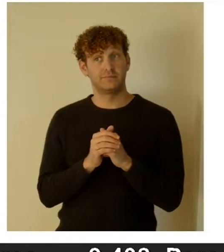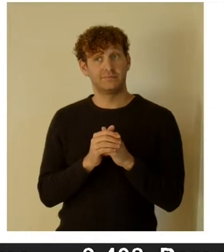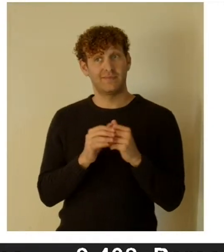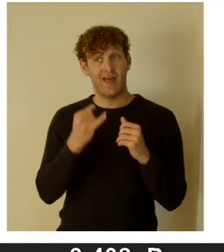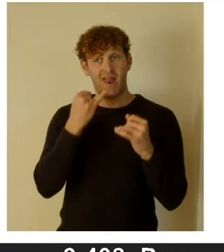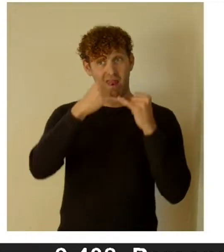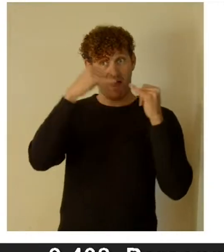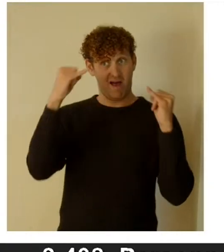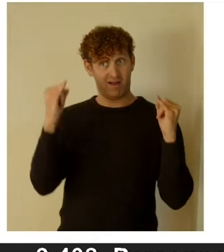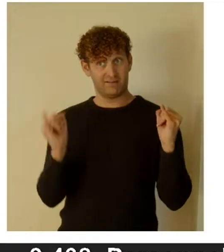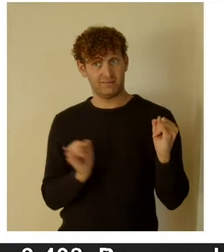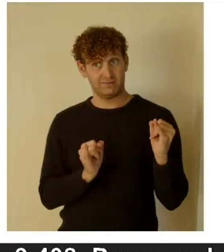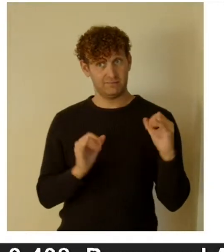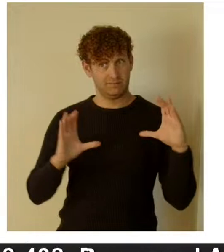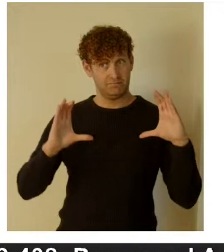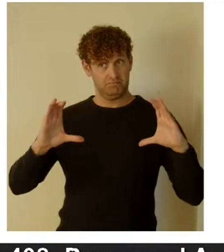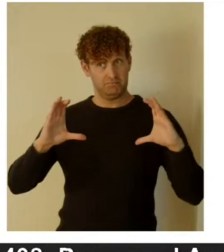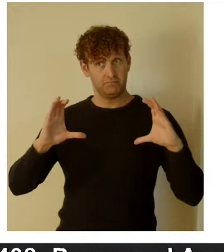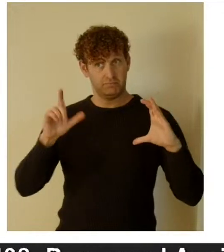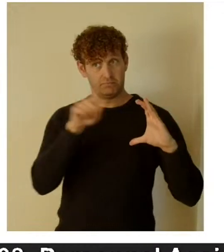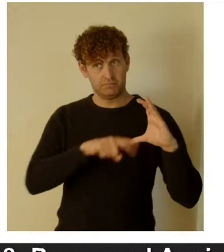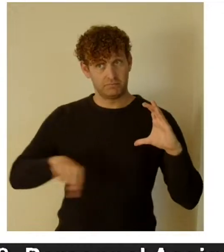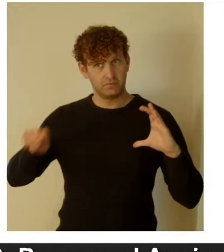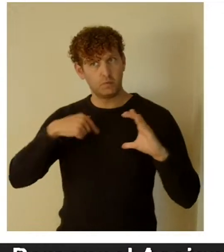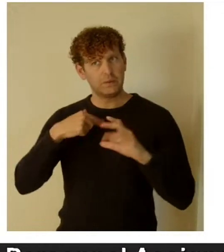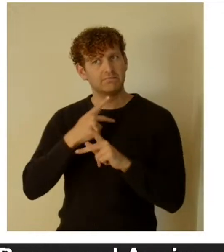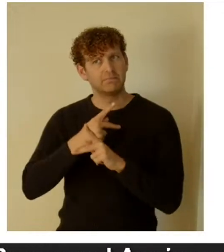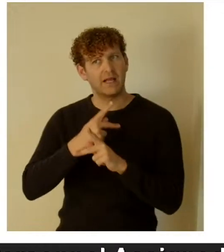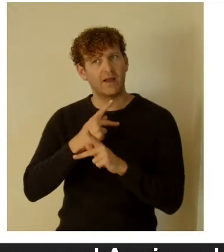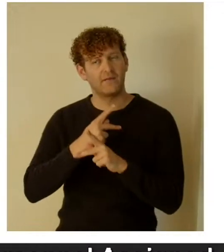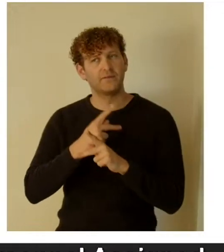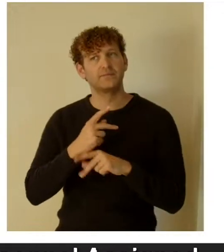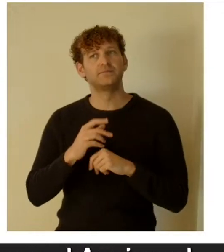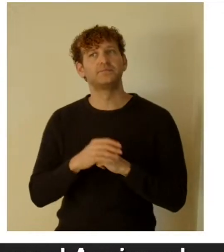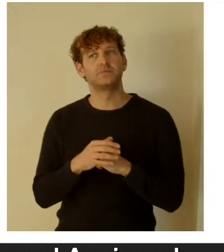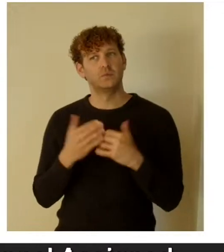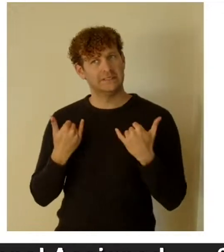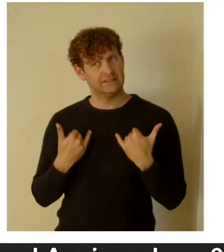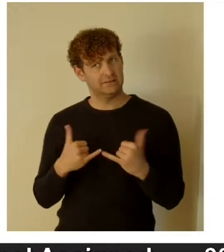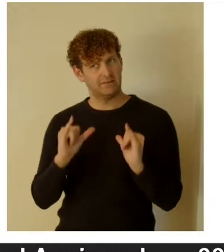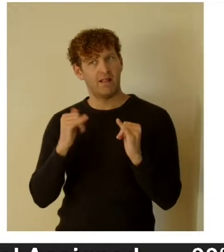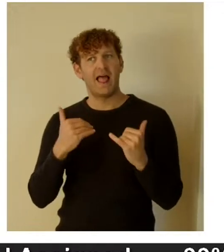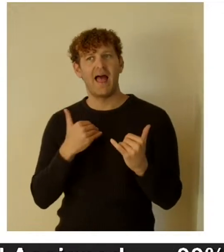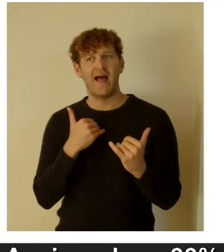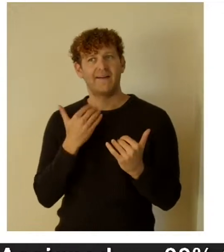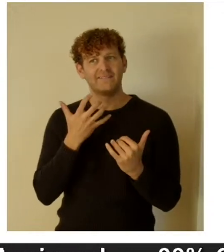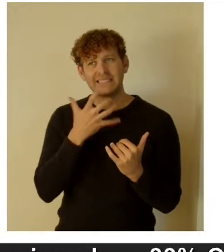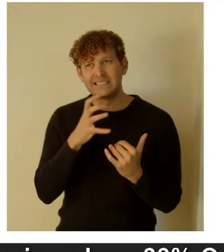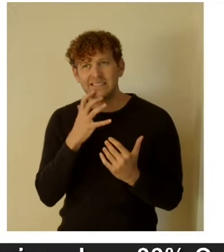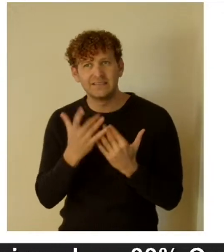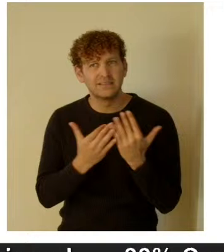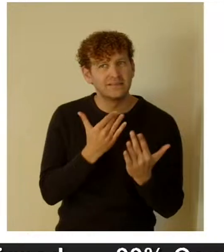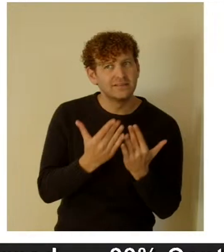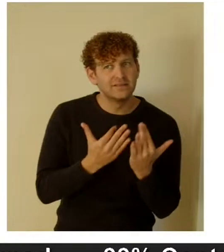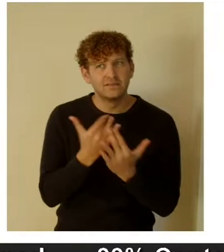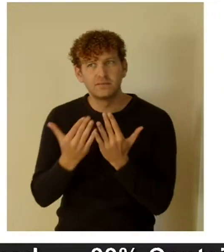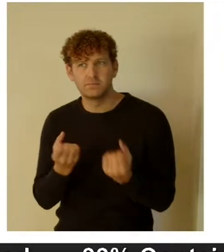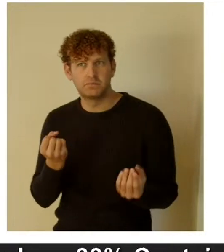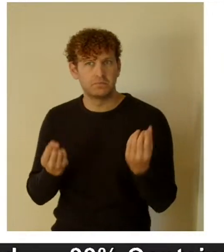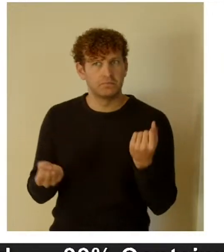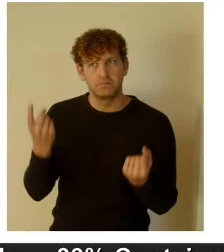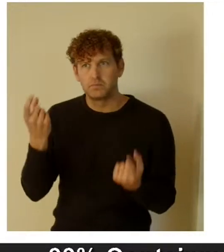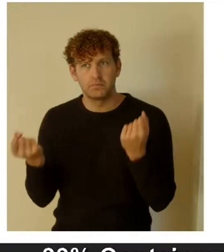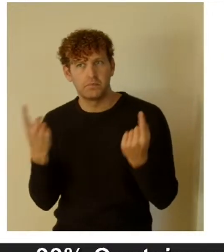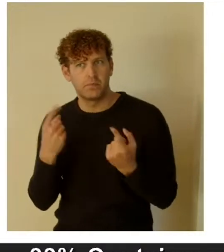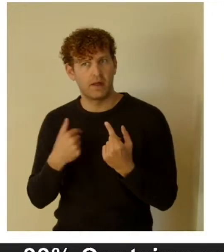dealt with. We still are dealing with some heat here. You heard Ernie, our ops chief, talking about what we've been doing with the retardant